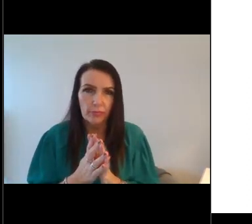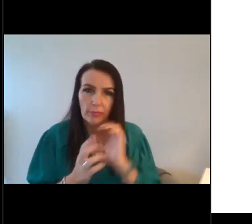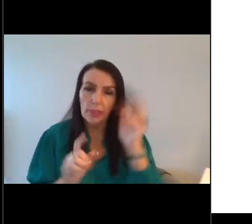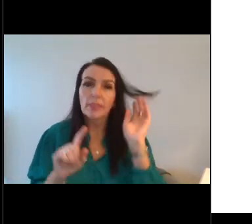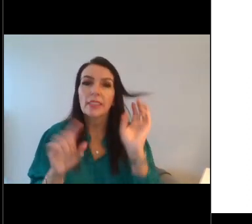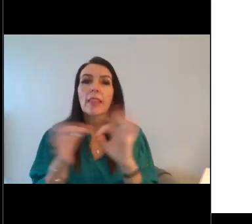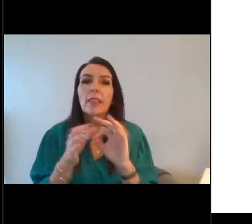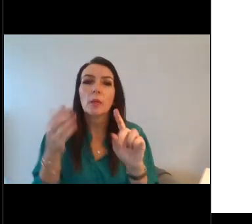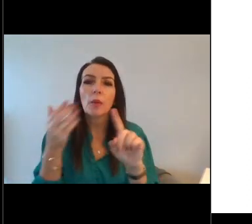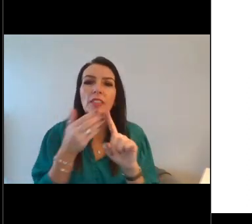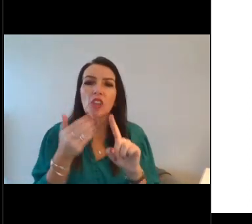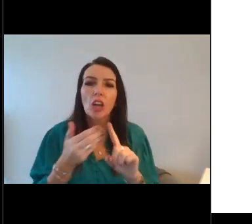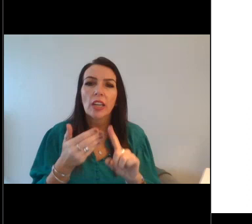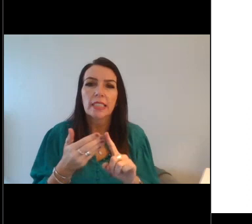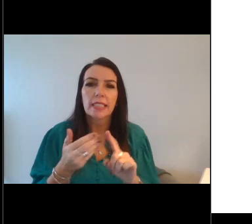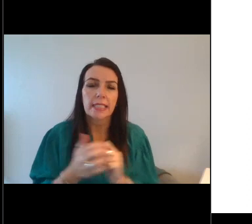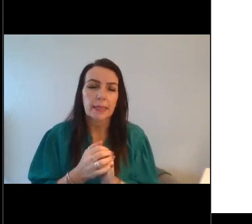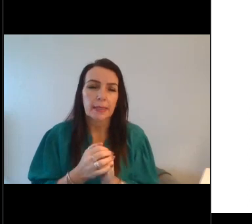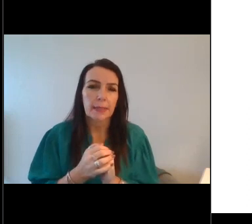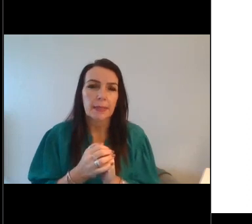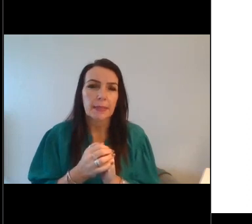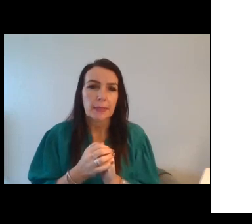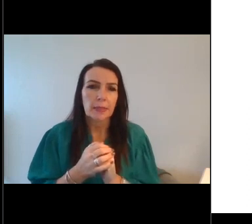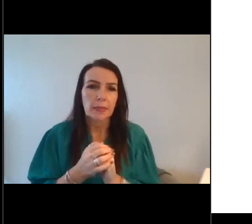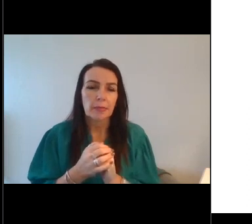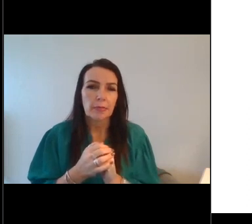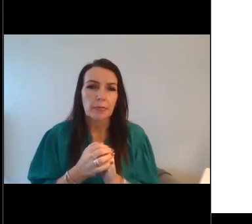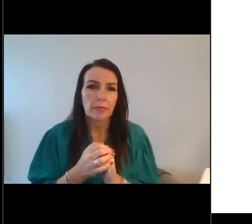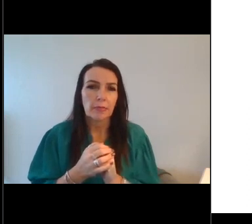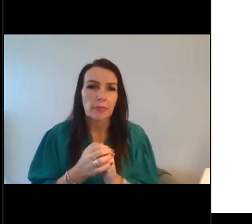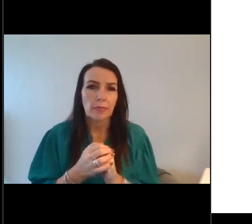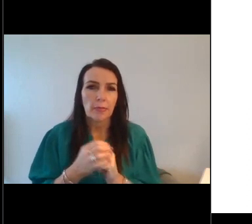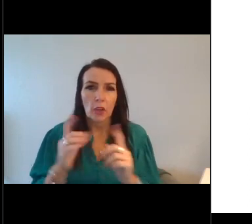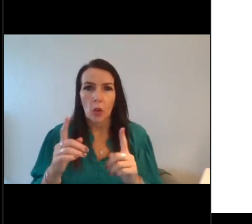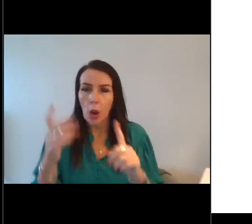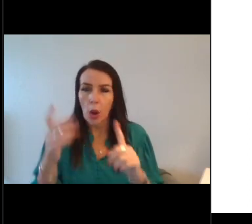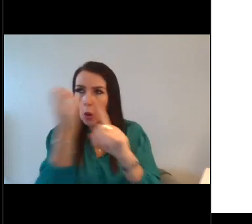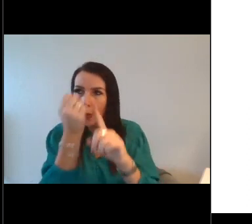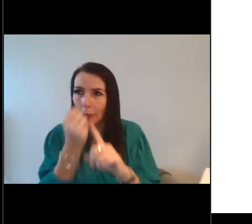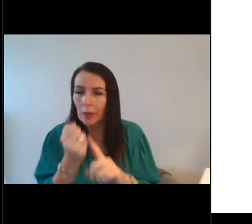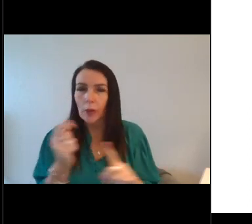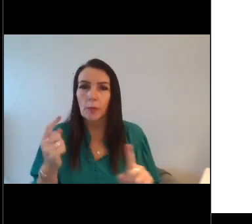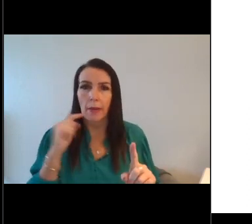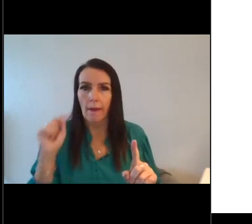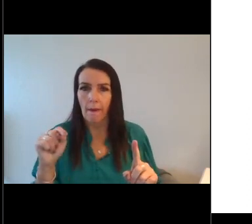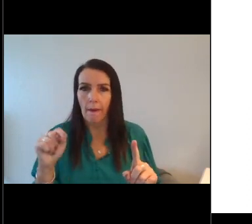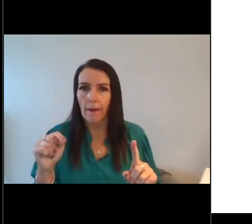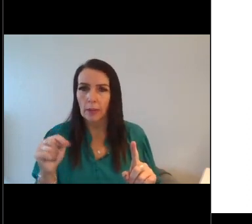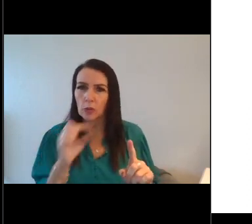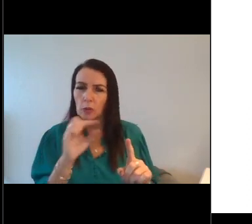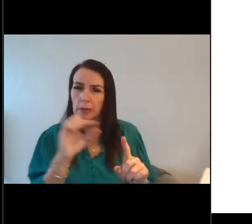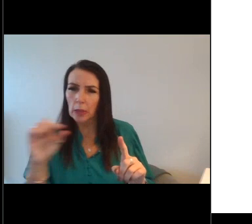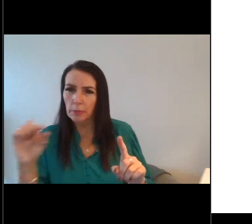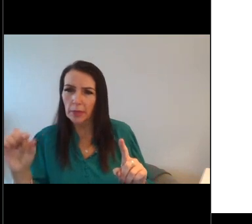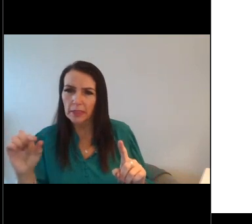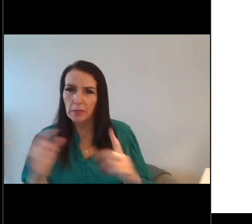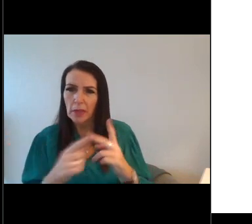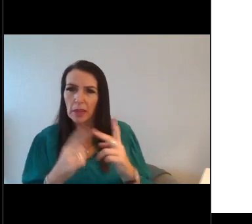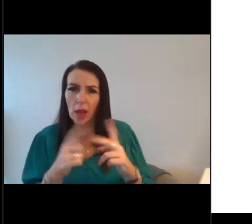targets. And you're hitting your sweet spots, because you might say, well, I'm going to do it piecemeal because I'm going to pick up properties at